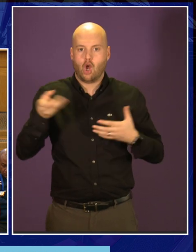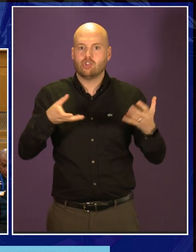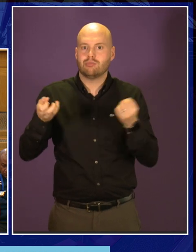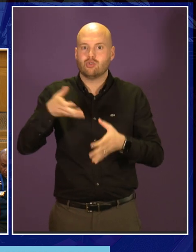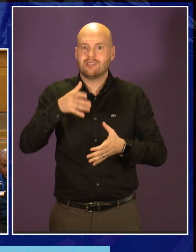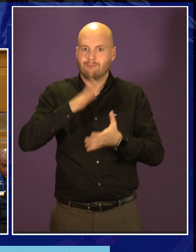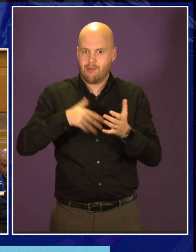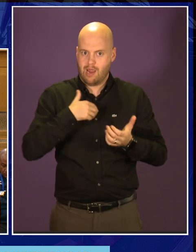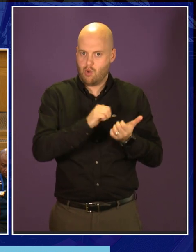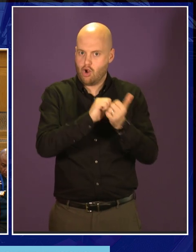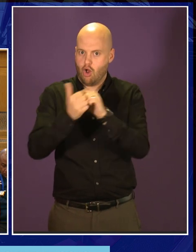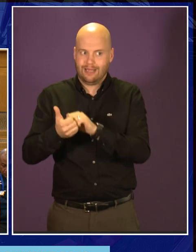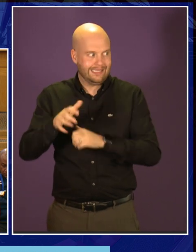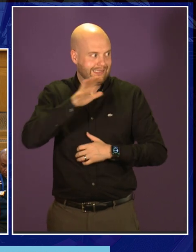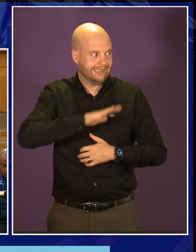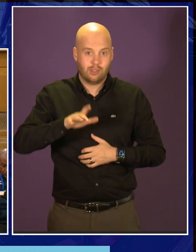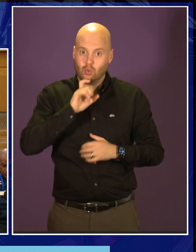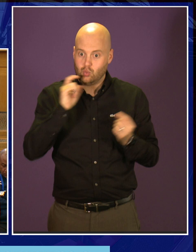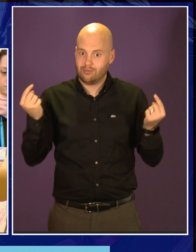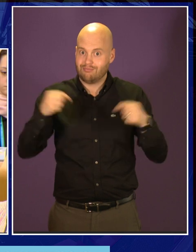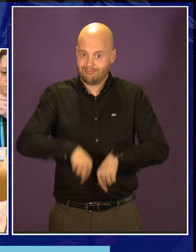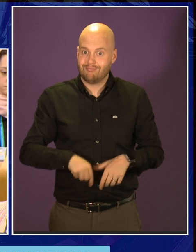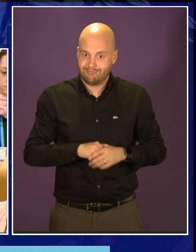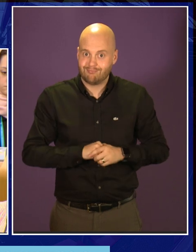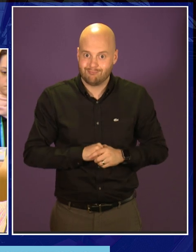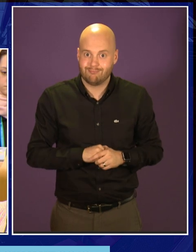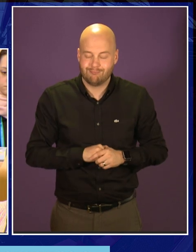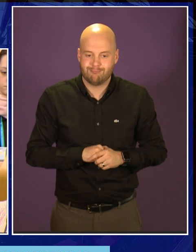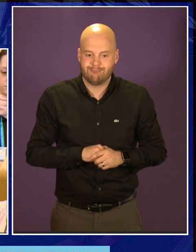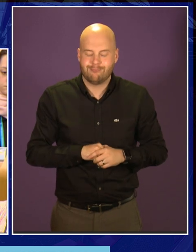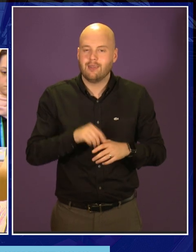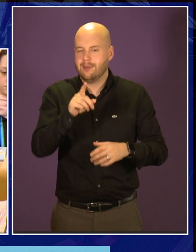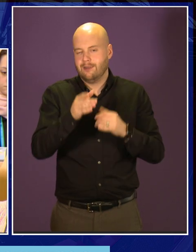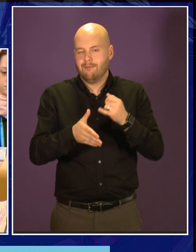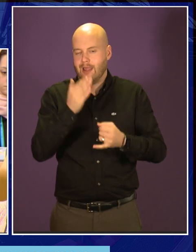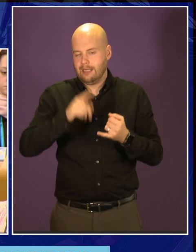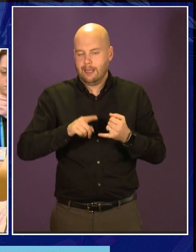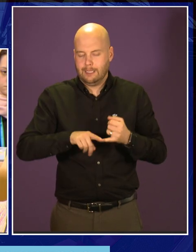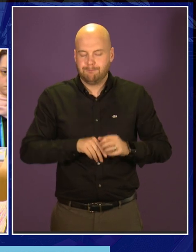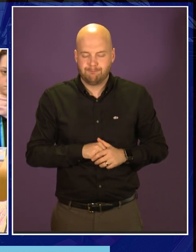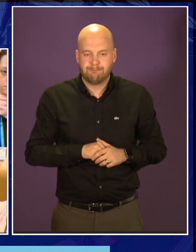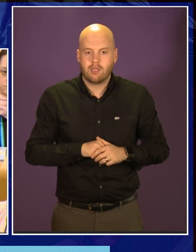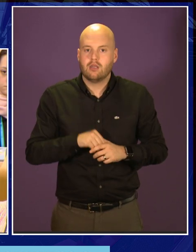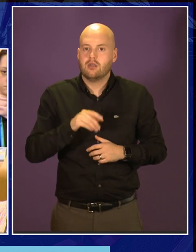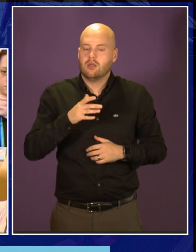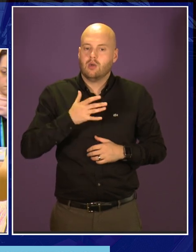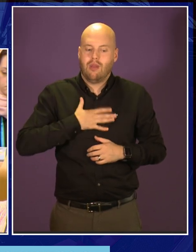the Commonwealth that are present at this forum. Finally, ladies and gentlemen, I would